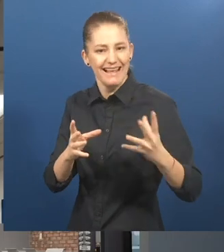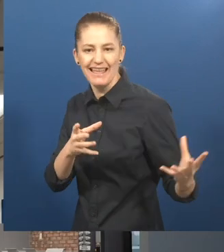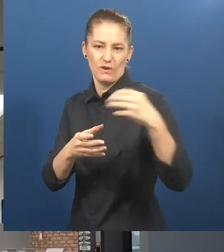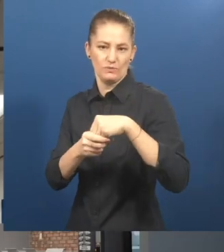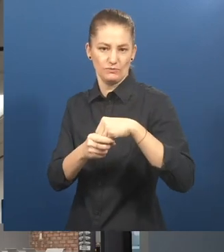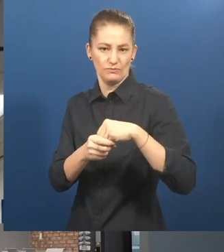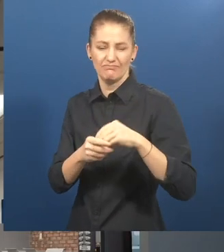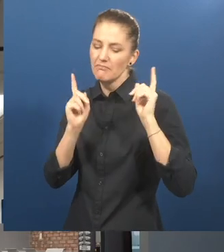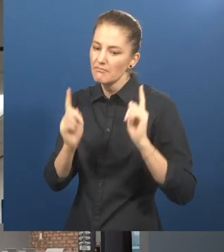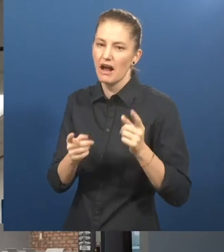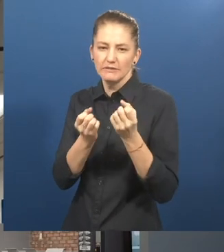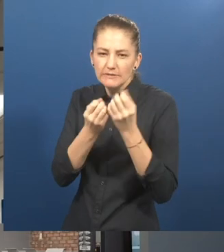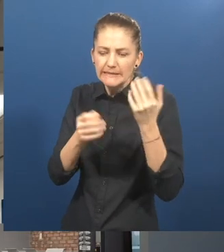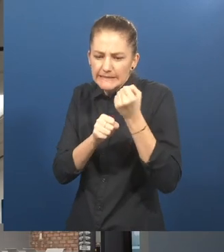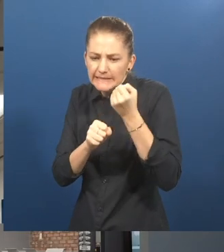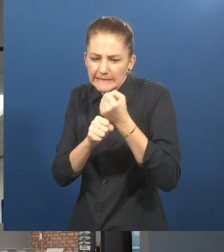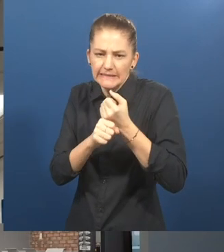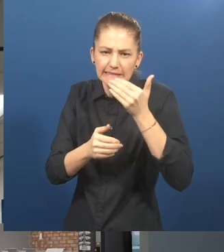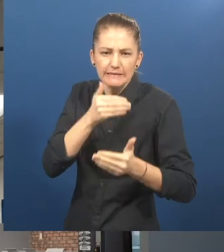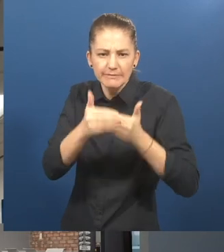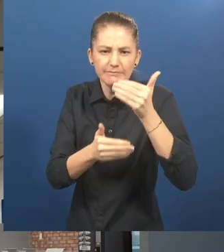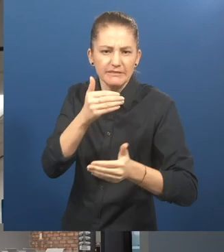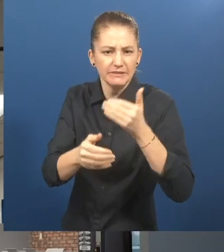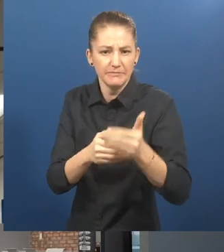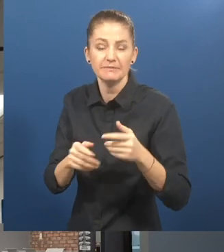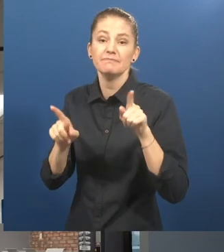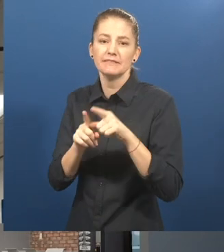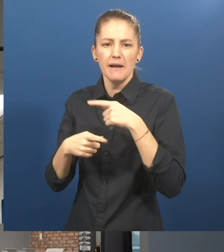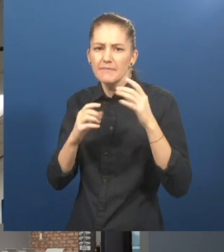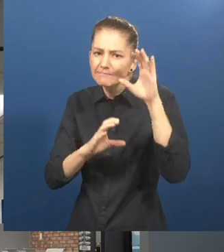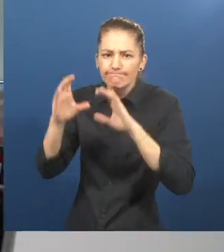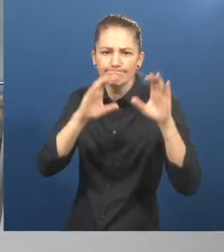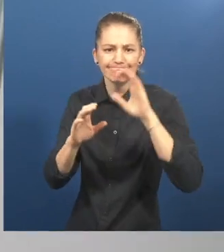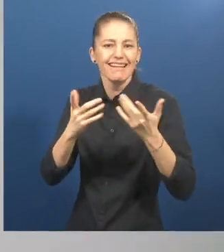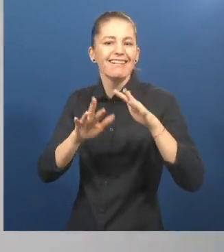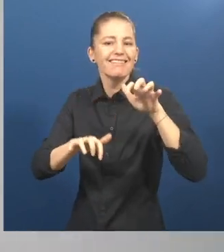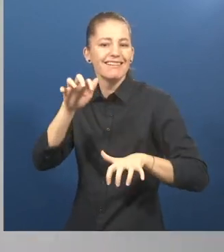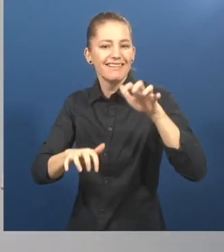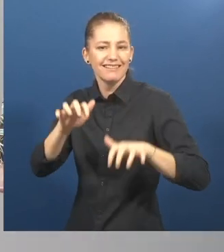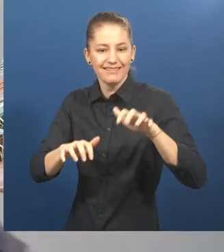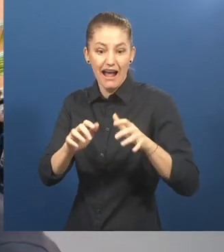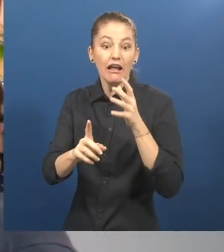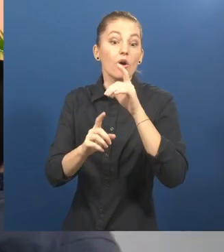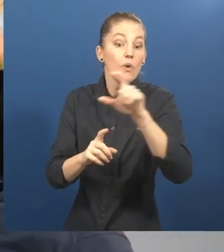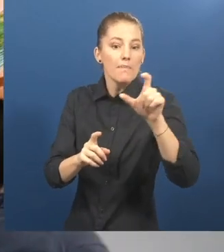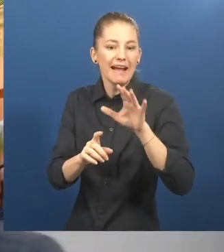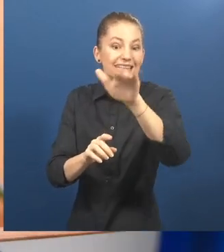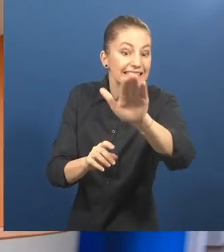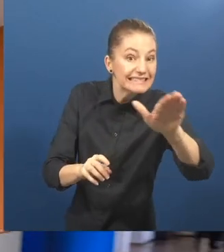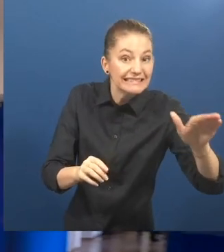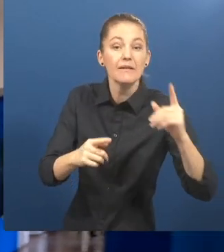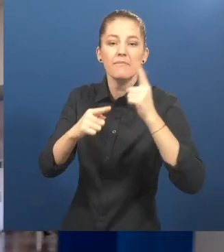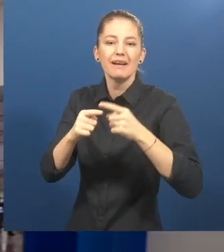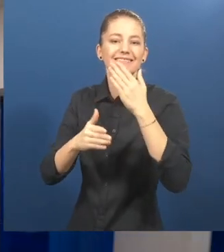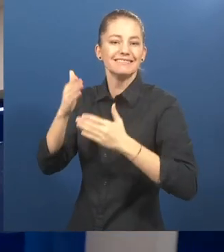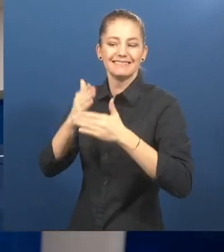digital tools in order to reach all companies in the country and all people with disabilities in the country. In this way, we are ensuring that